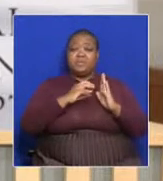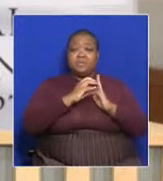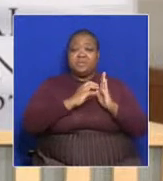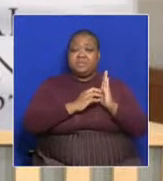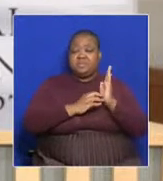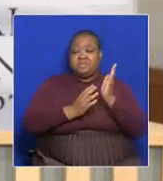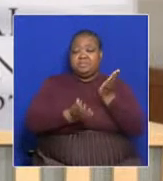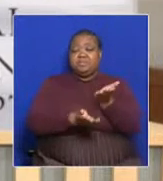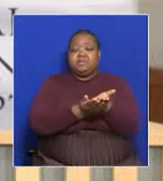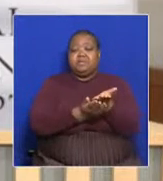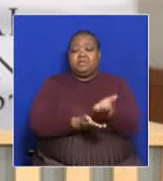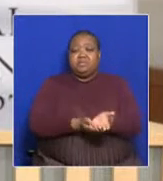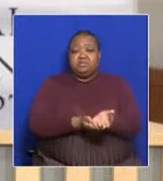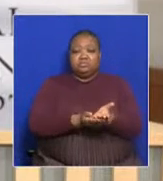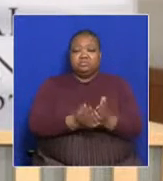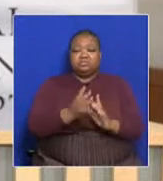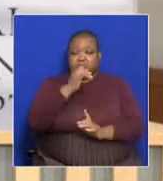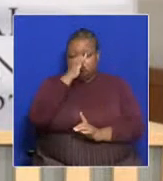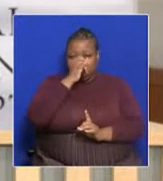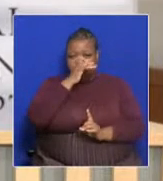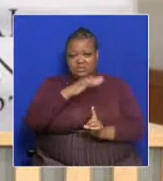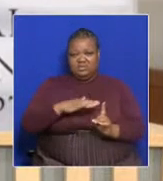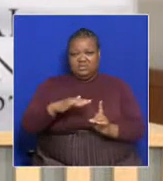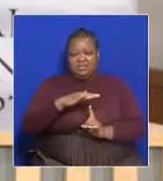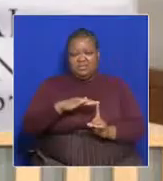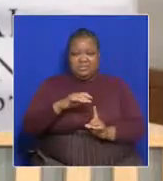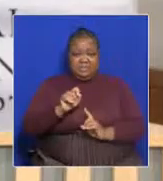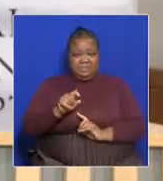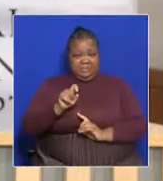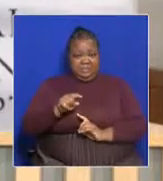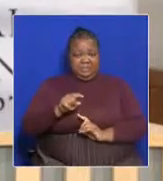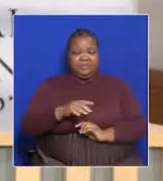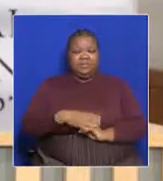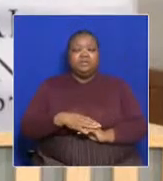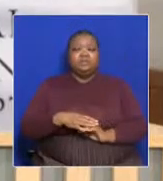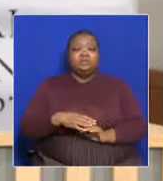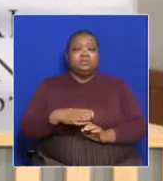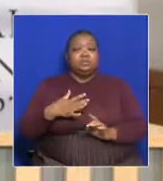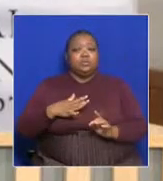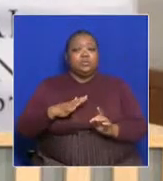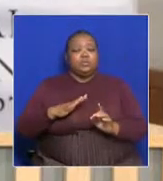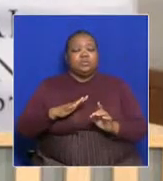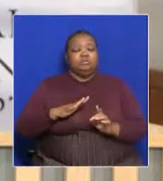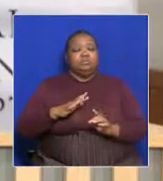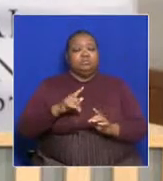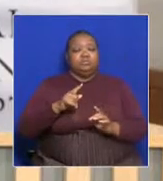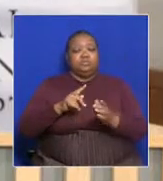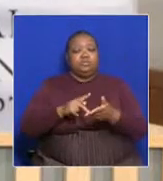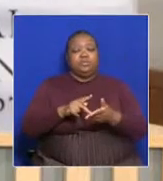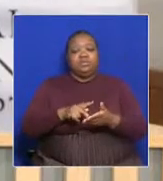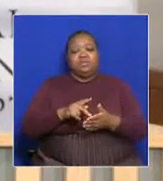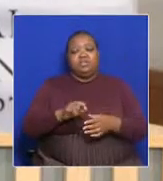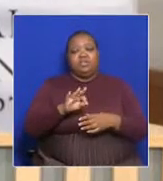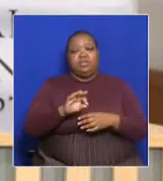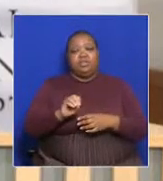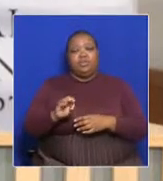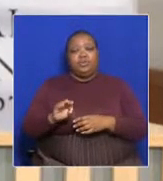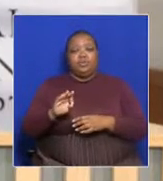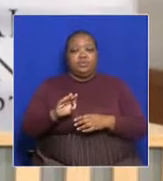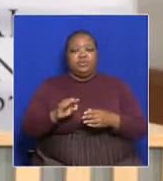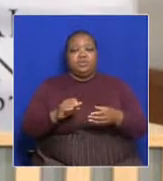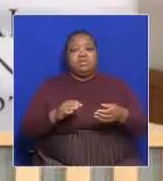generally, particularly this one. I would like to invite you to go to page 303, that would be Exhibit File 1.